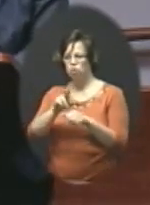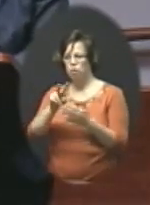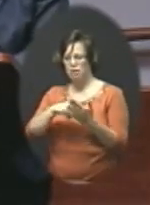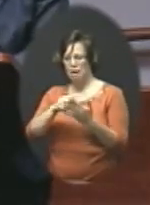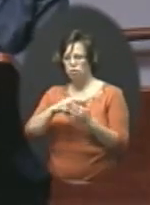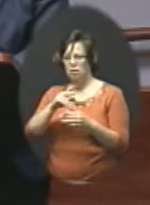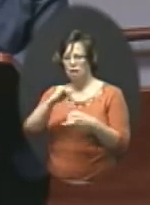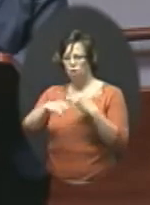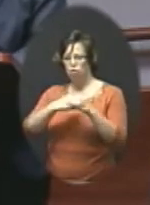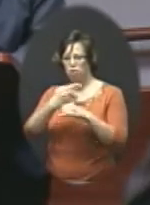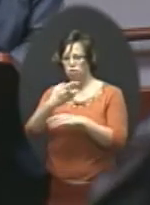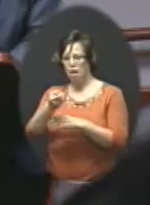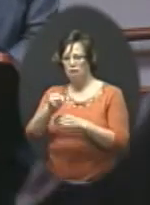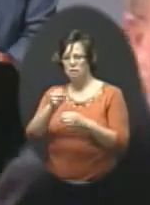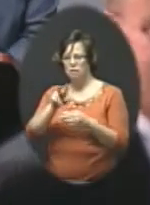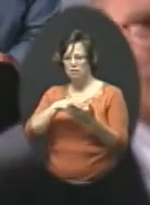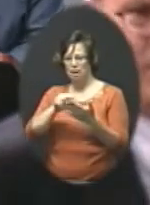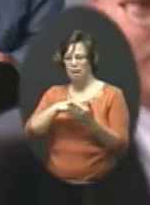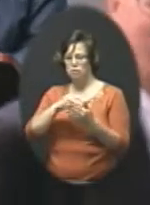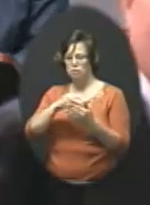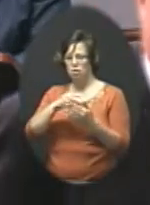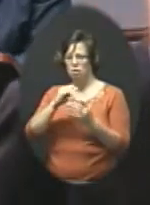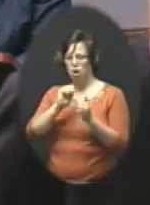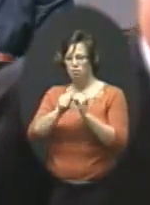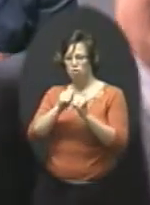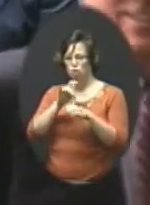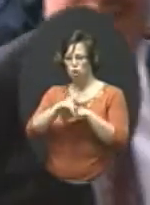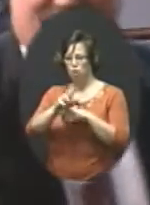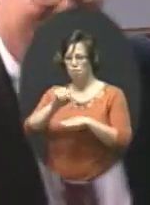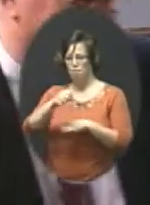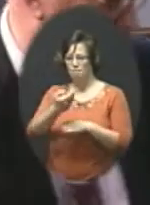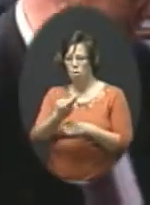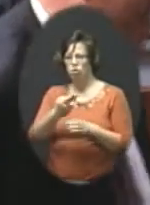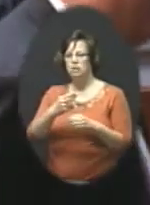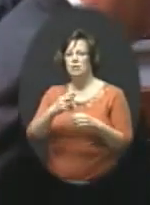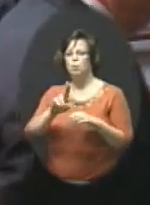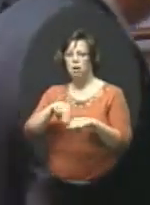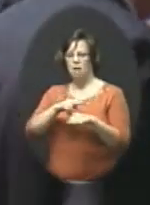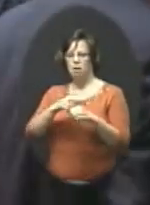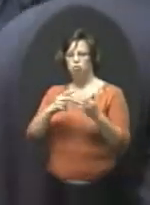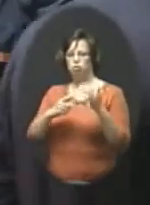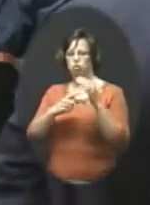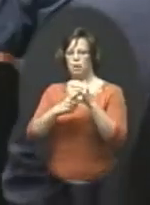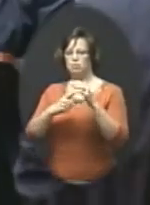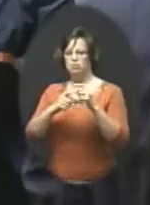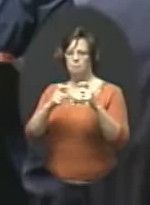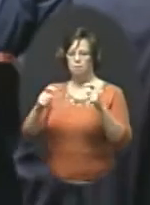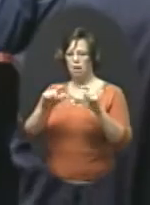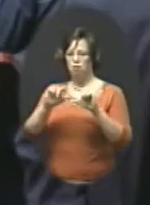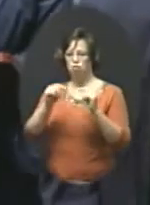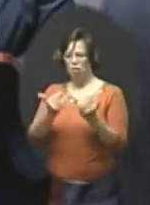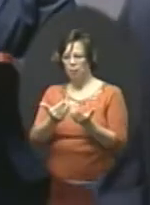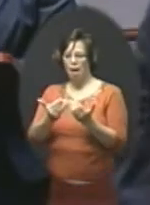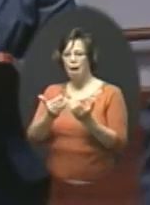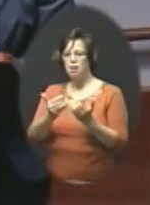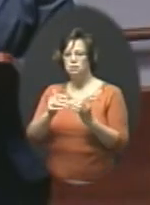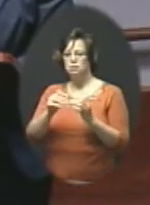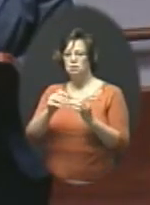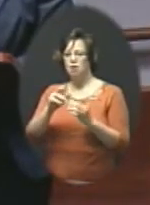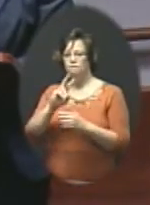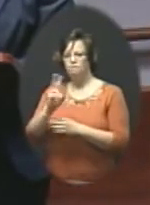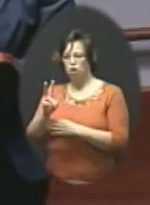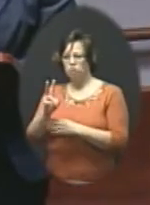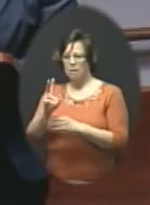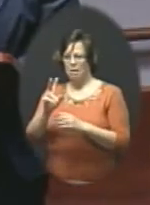National International High School Dance Competition in early March. They were named national champions in the large class varsity team performance category at the